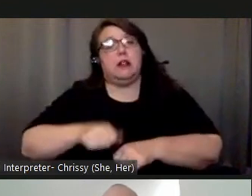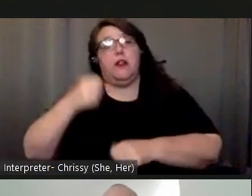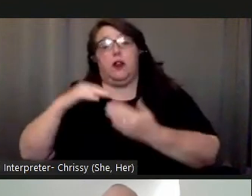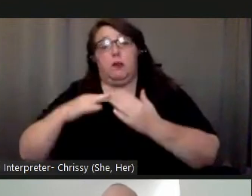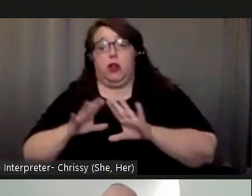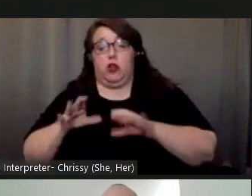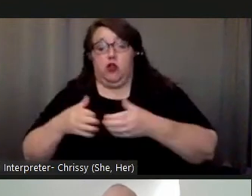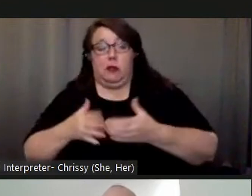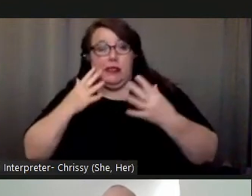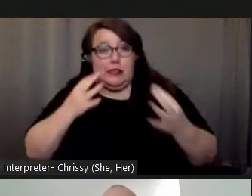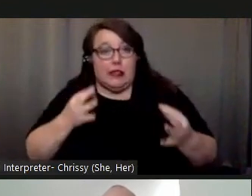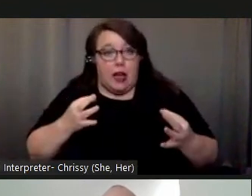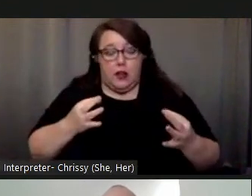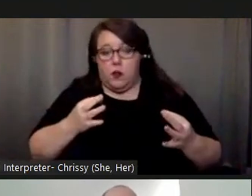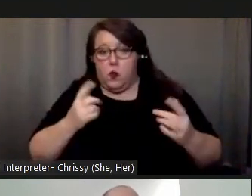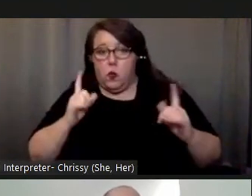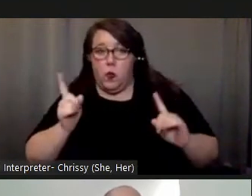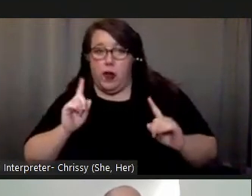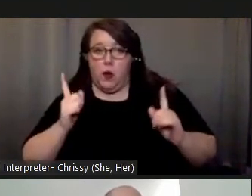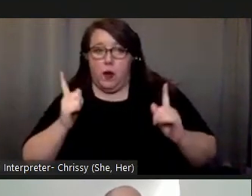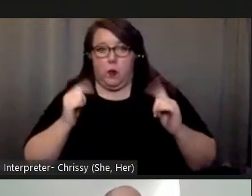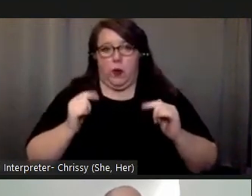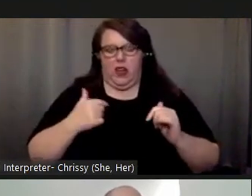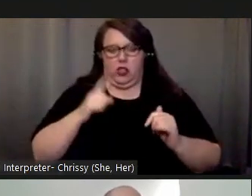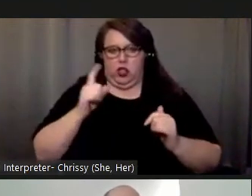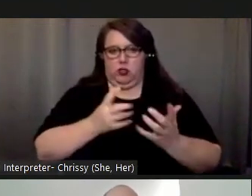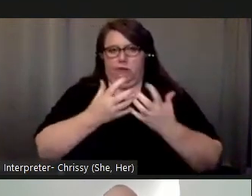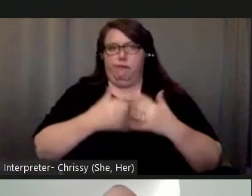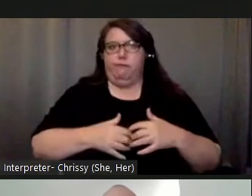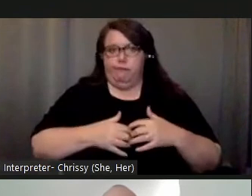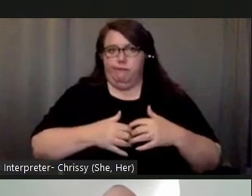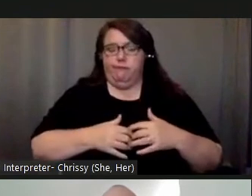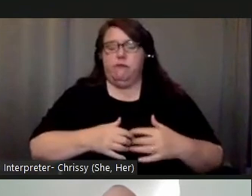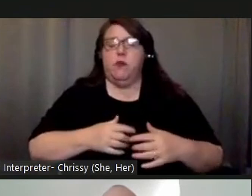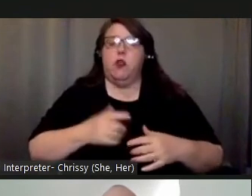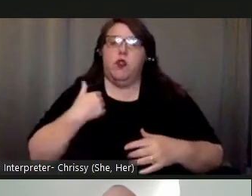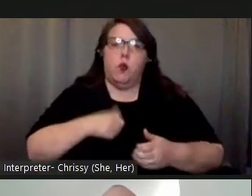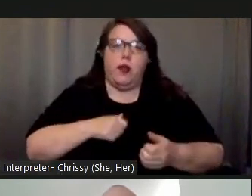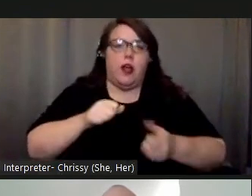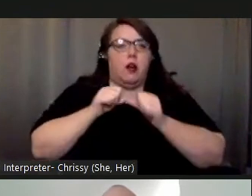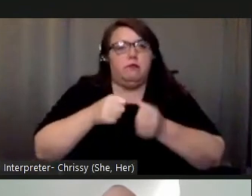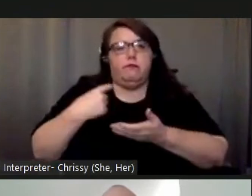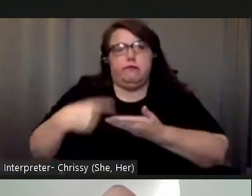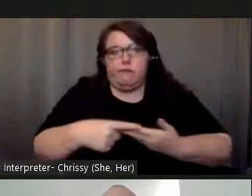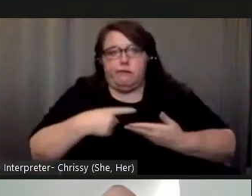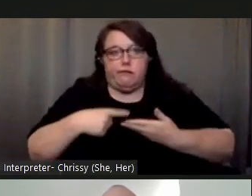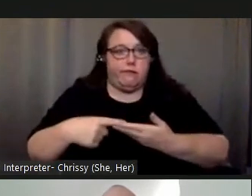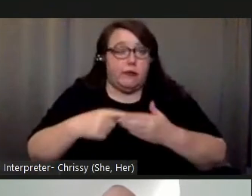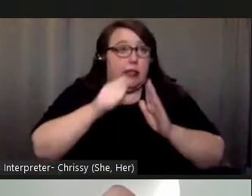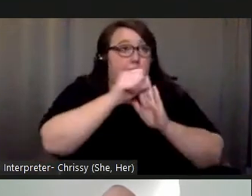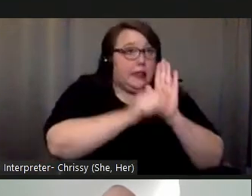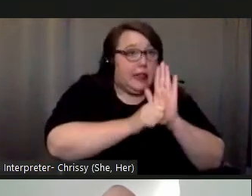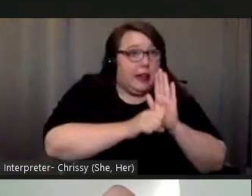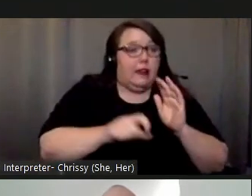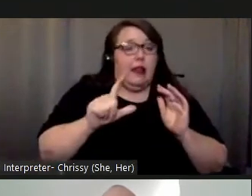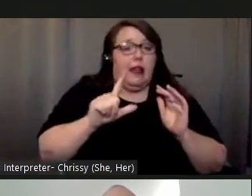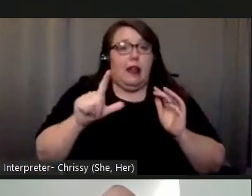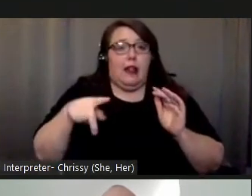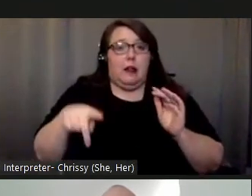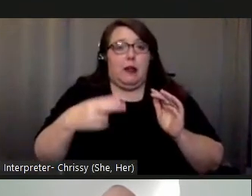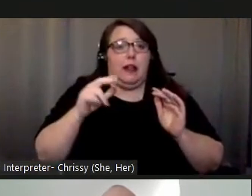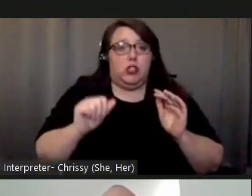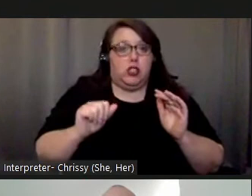and when makes most sense. So there's this constant conversation going on between the state with the LPHAs